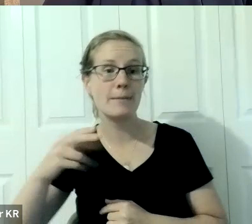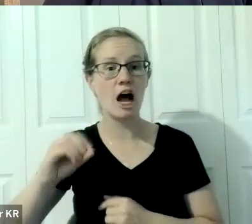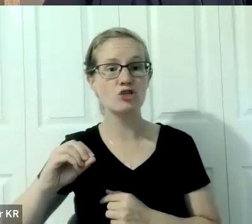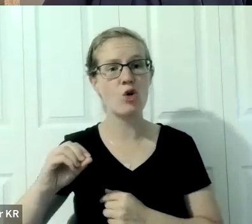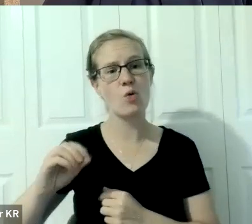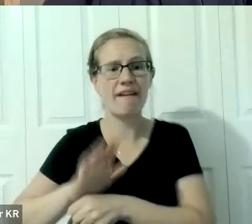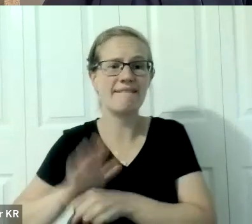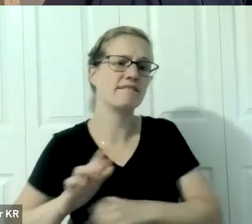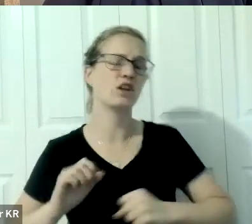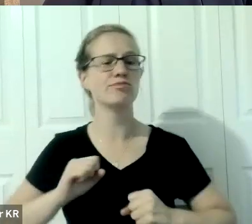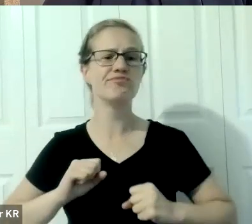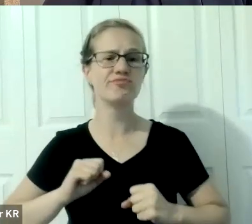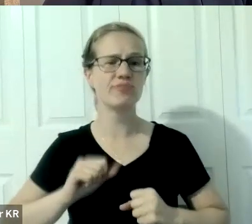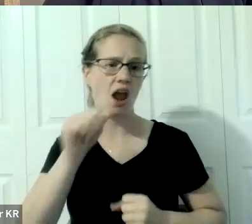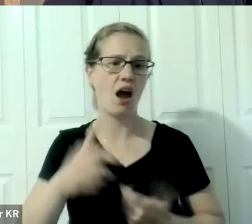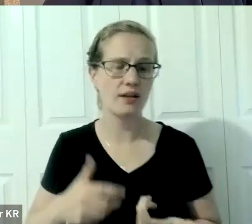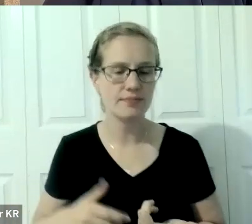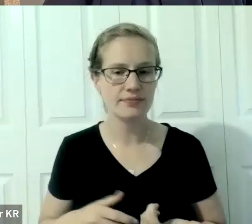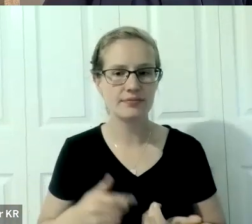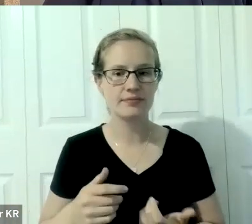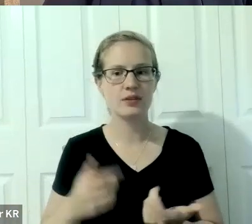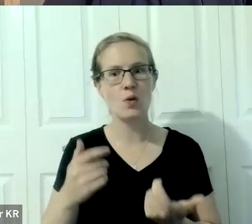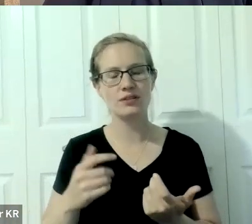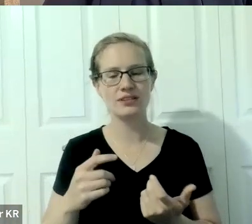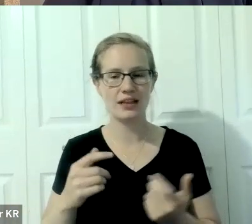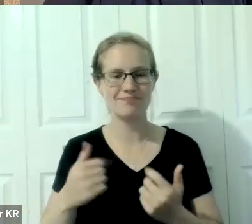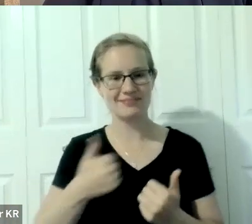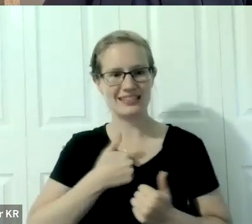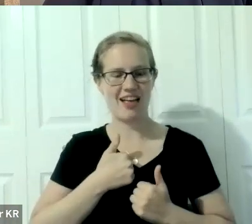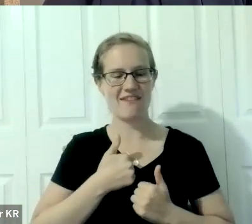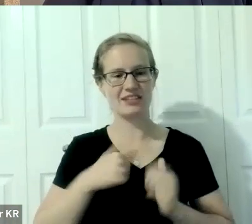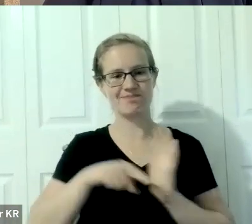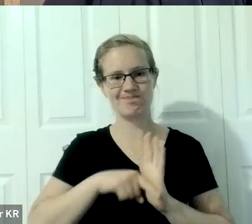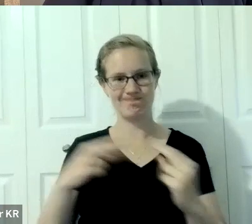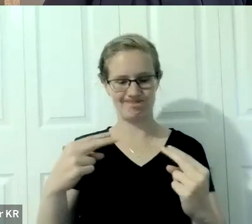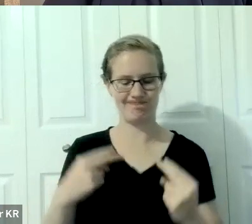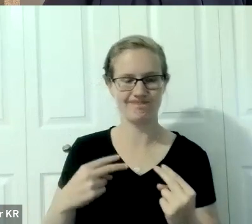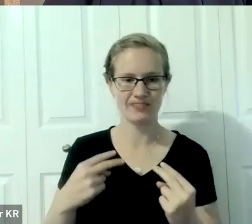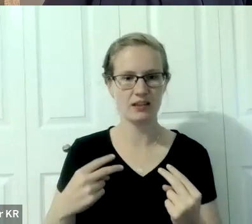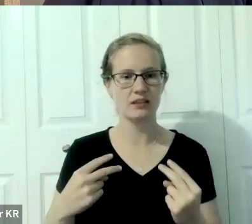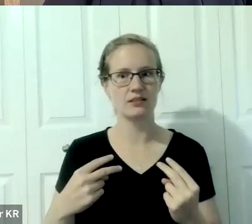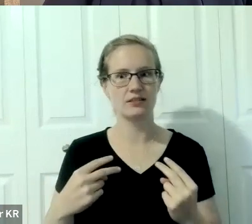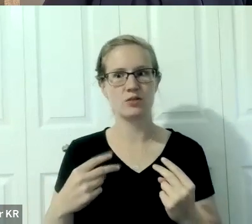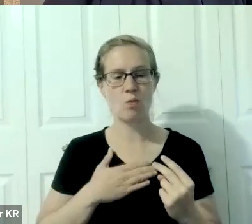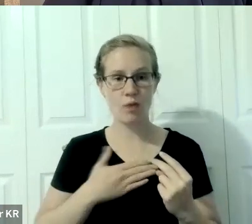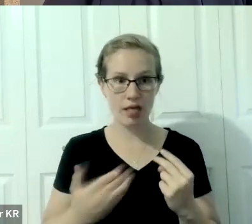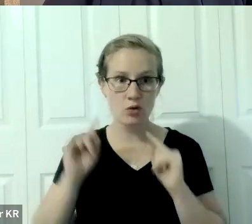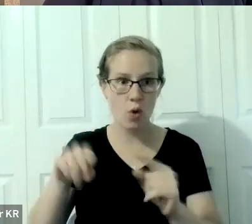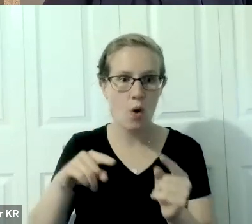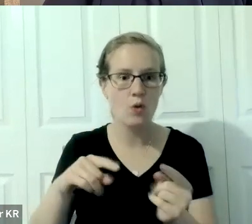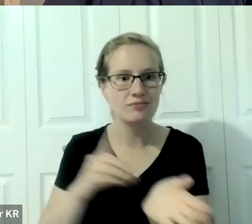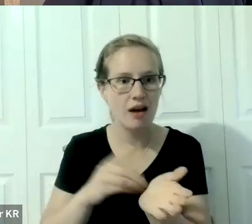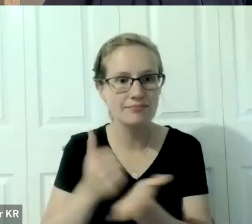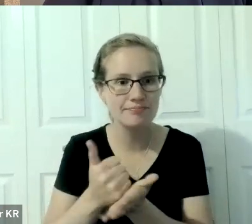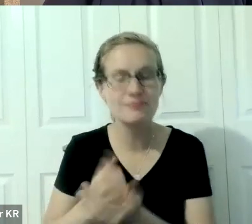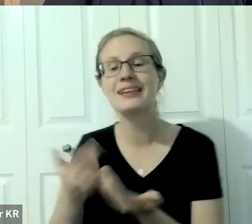that. So a big part of it is just overcoming this self-stigmatization and going and seeing it. So let me ask you,